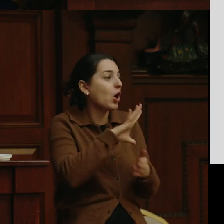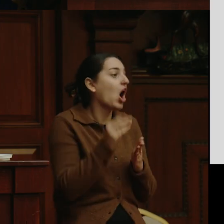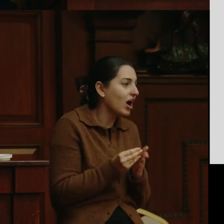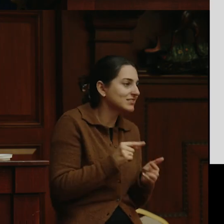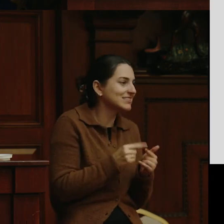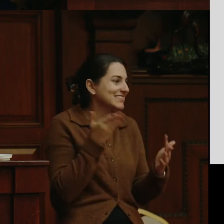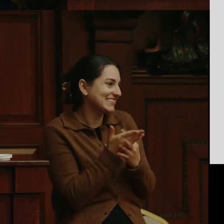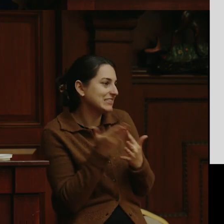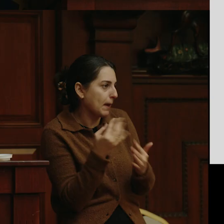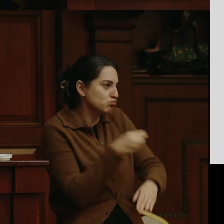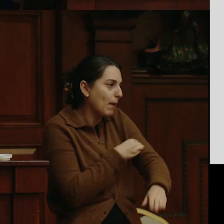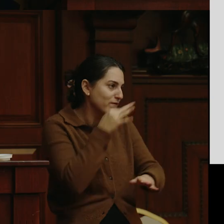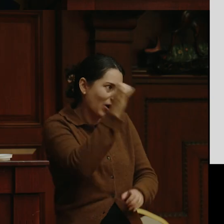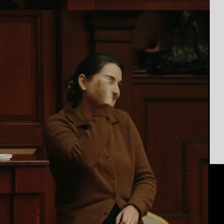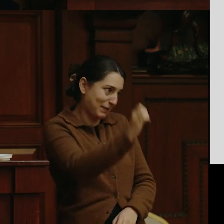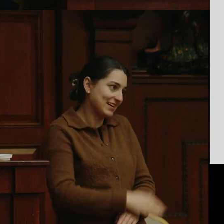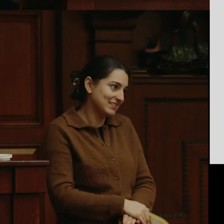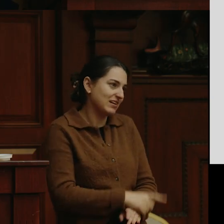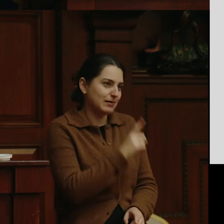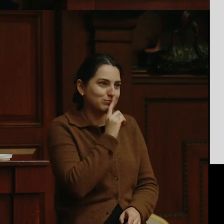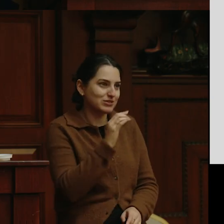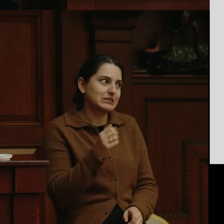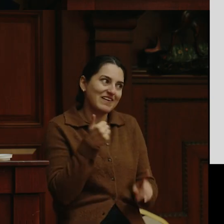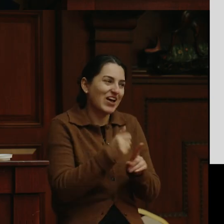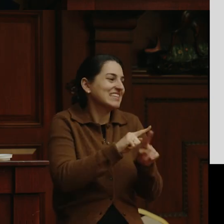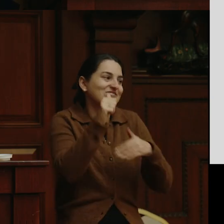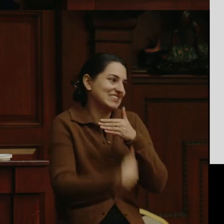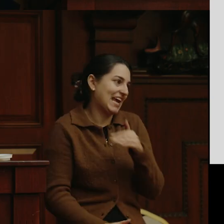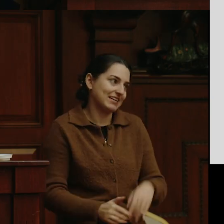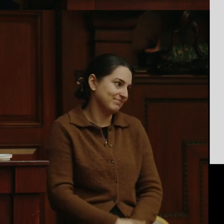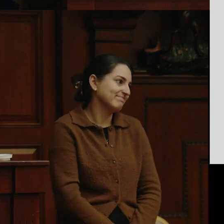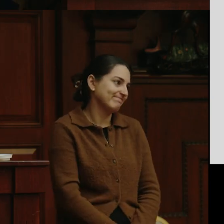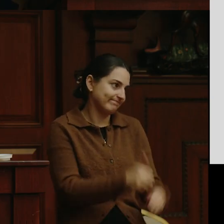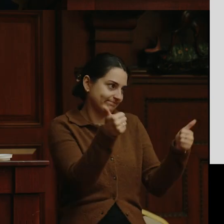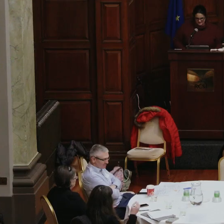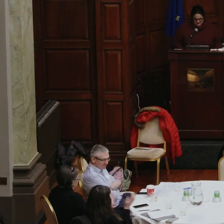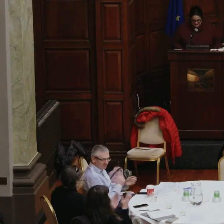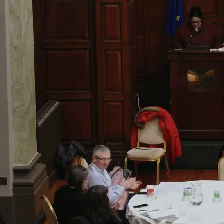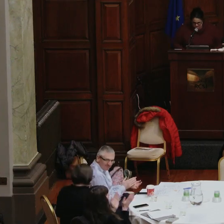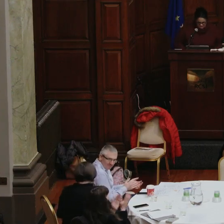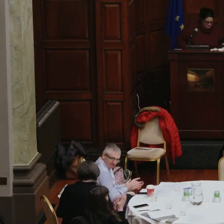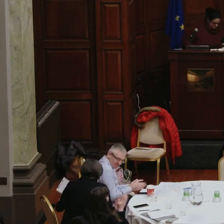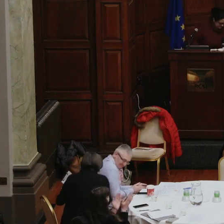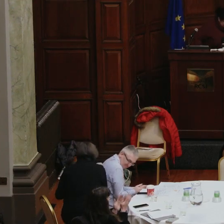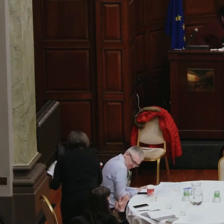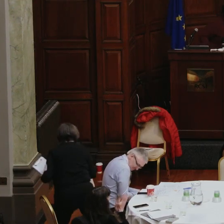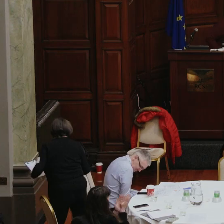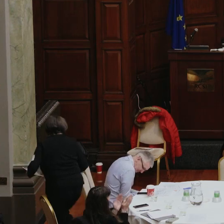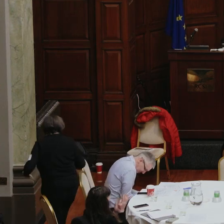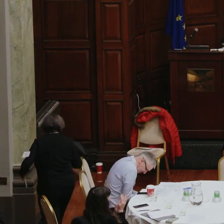and accessibility. But that'll be a fight for another day. Thank you.